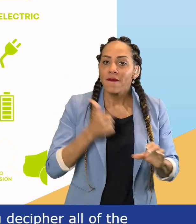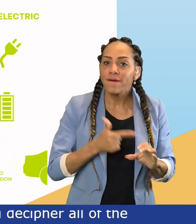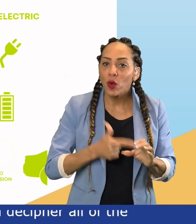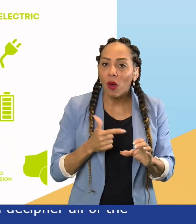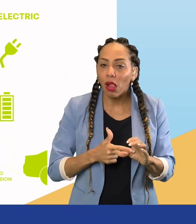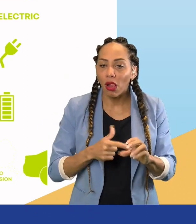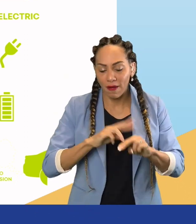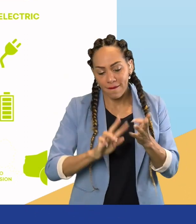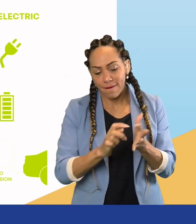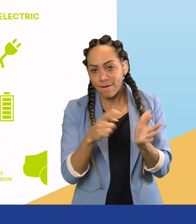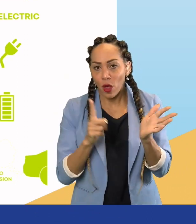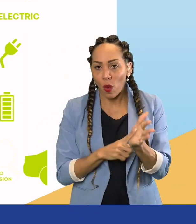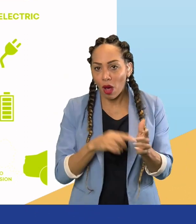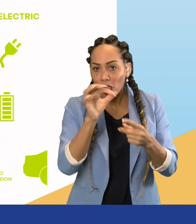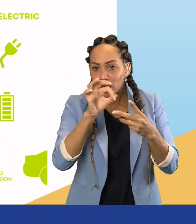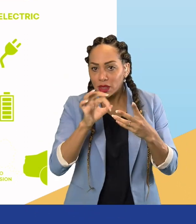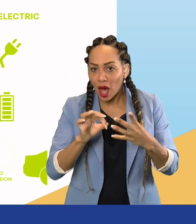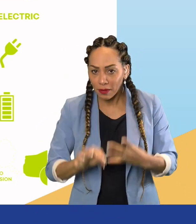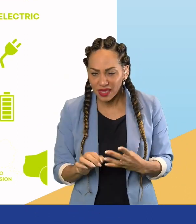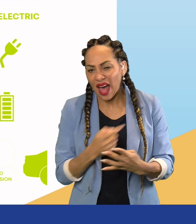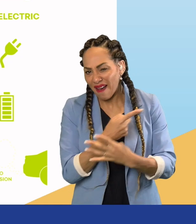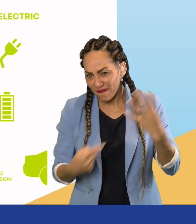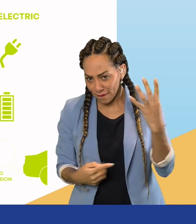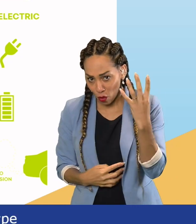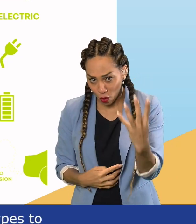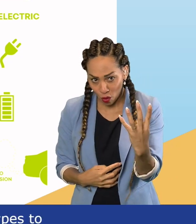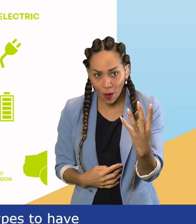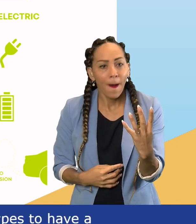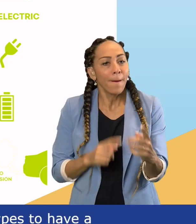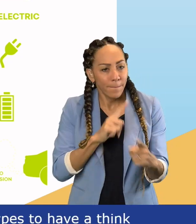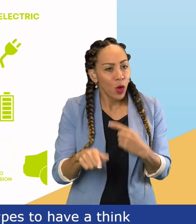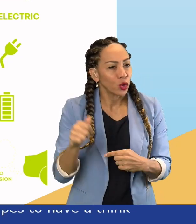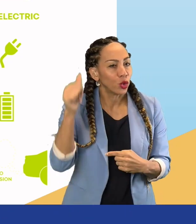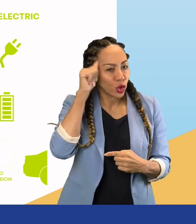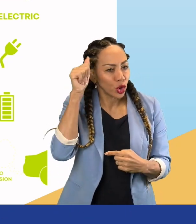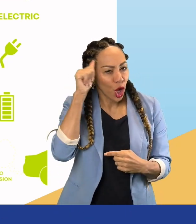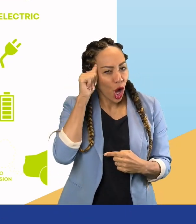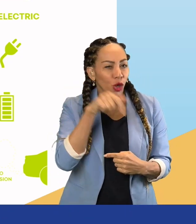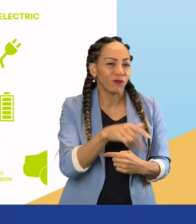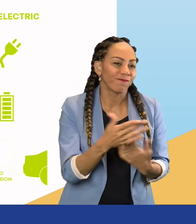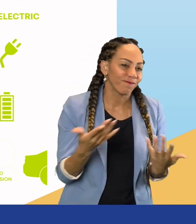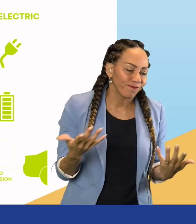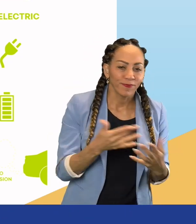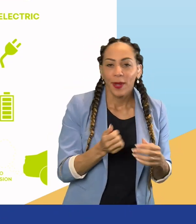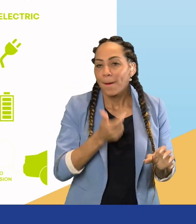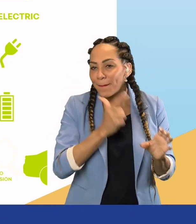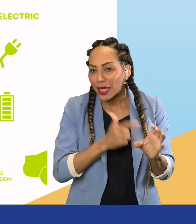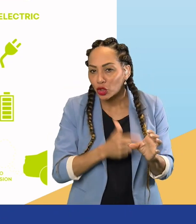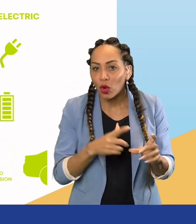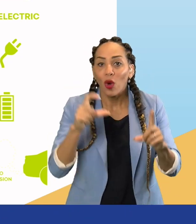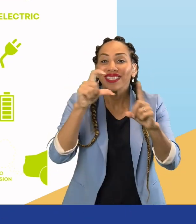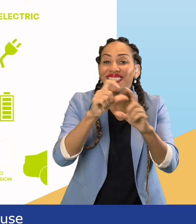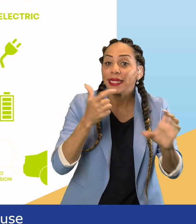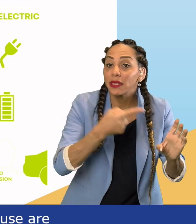about. Conventional cars that we all know and most of us use. Those are driven by petrol or diesel.